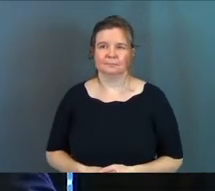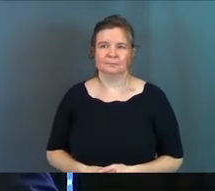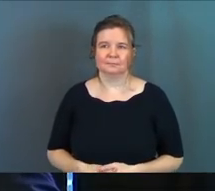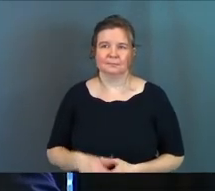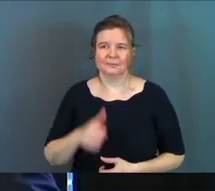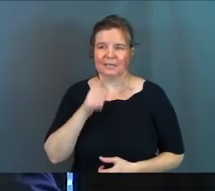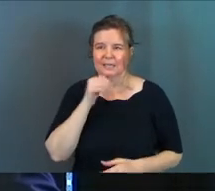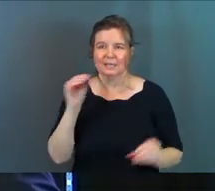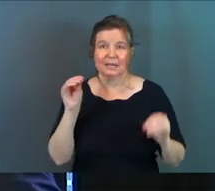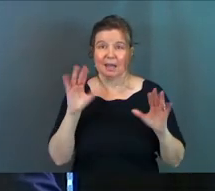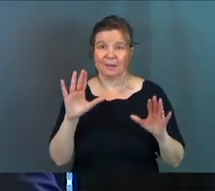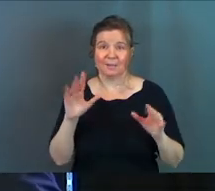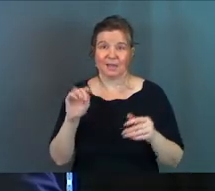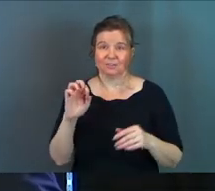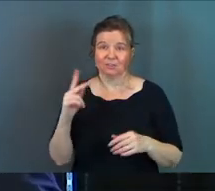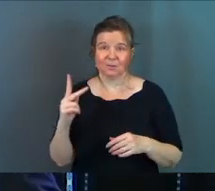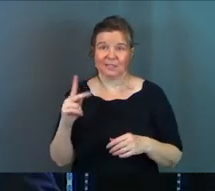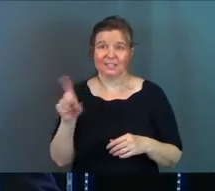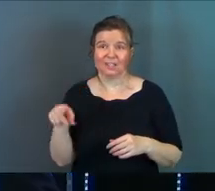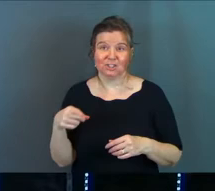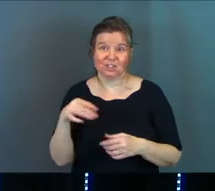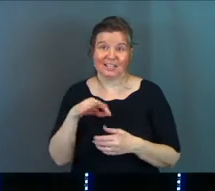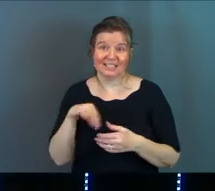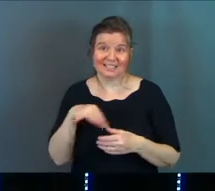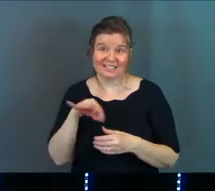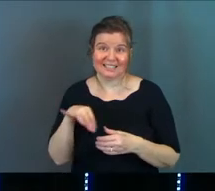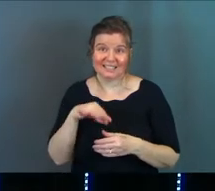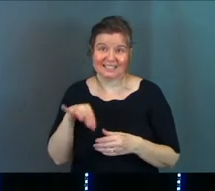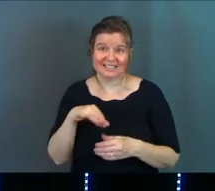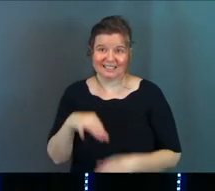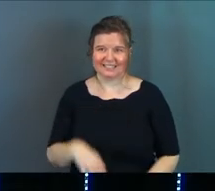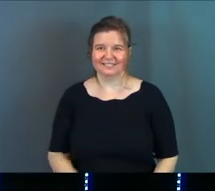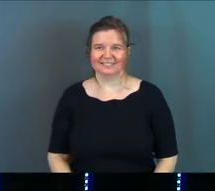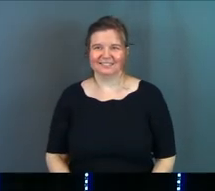It's not a magic trick, right? It's just tea.